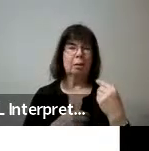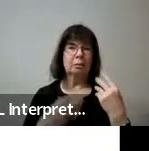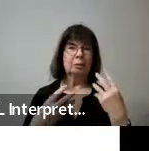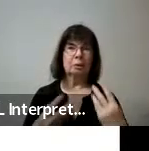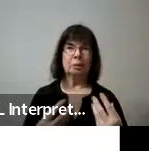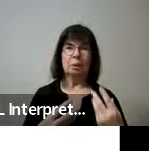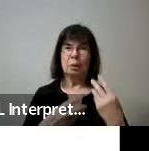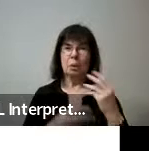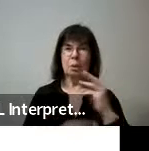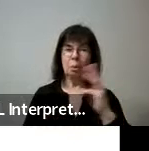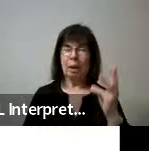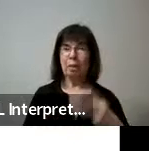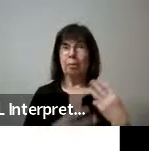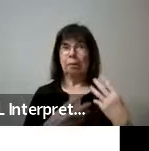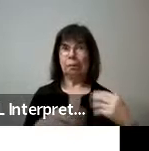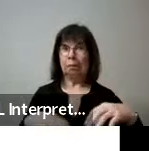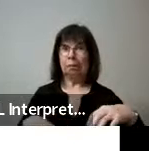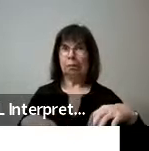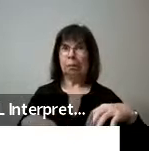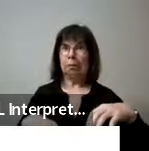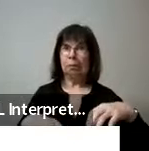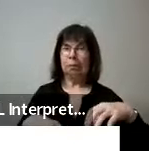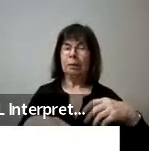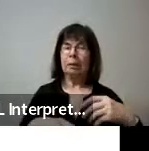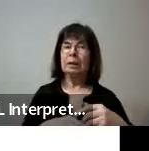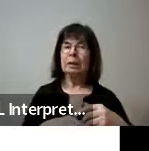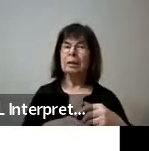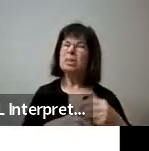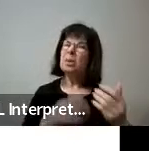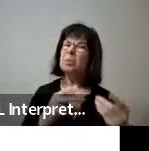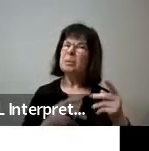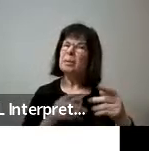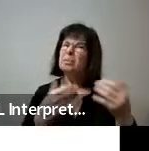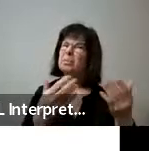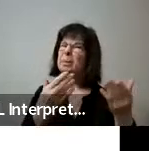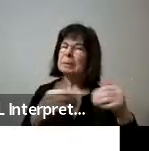of maybe people staying home a bit more than they would have otherwise.